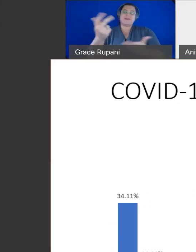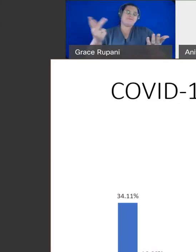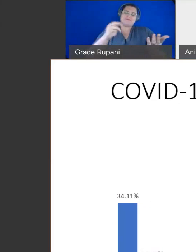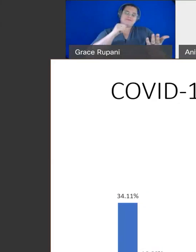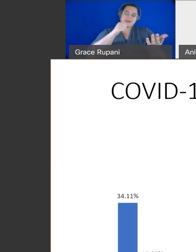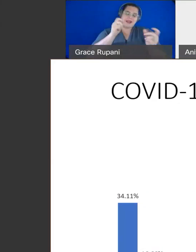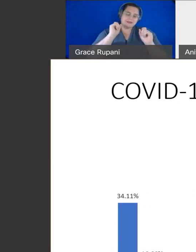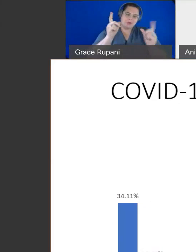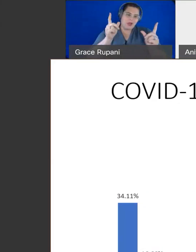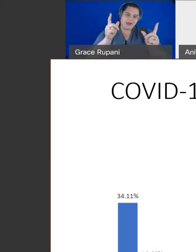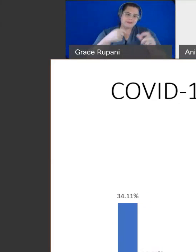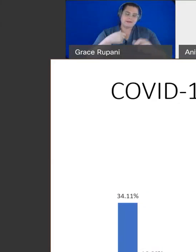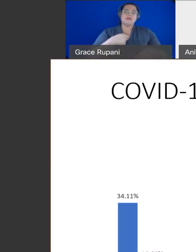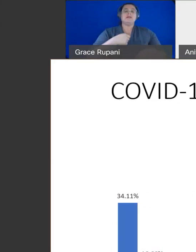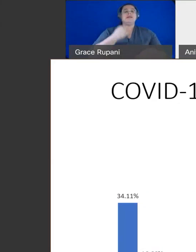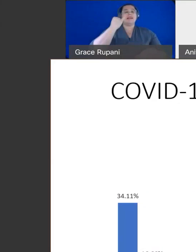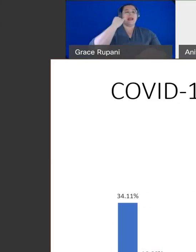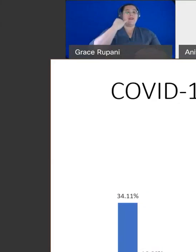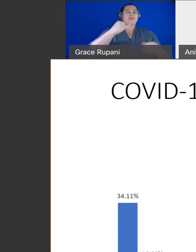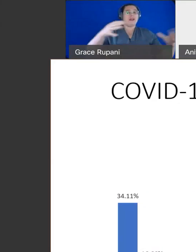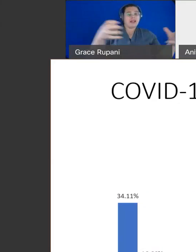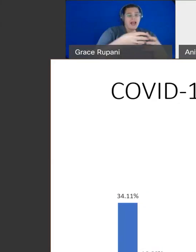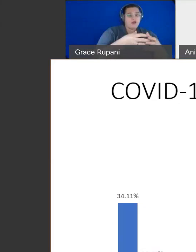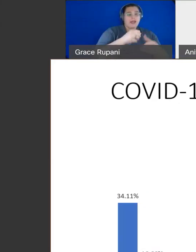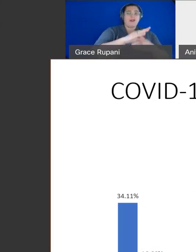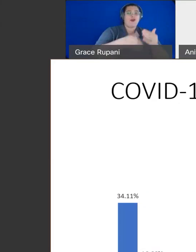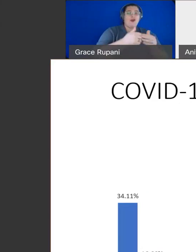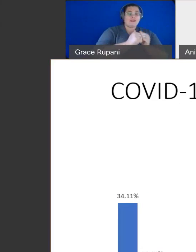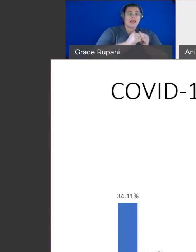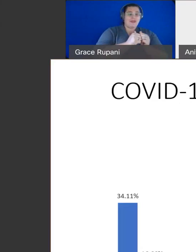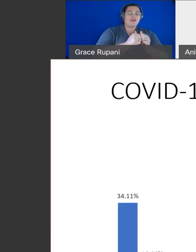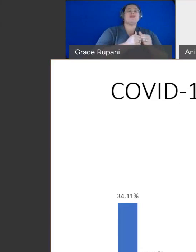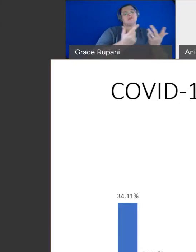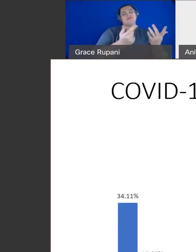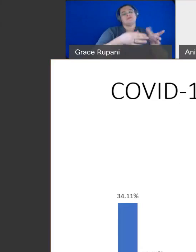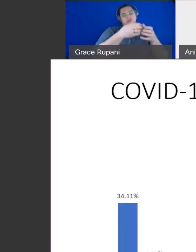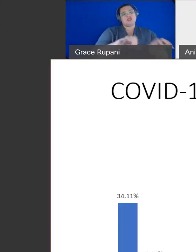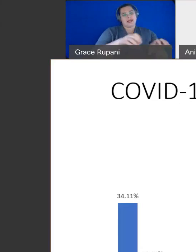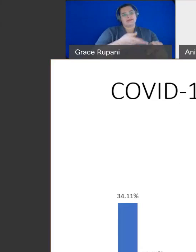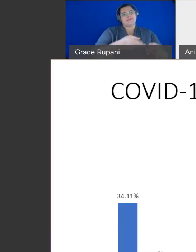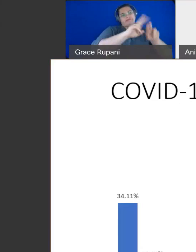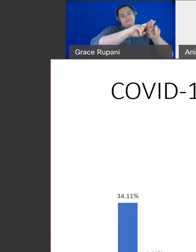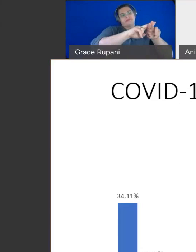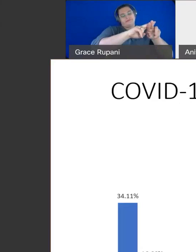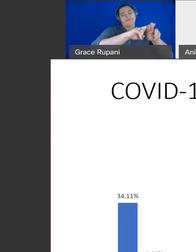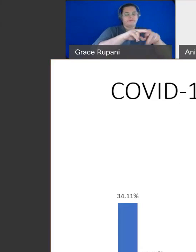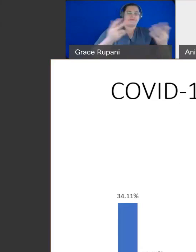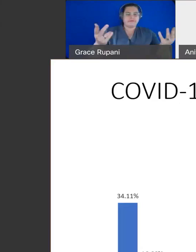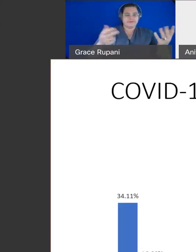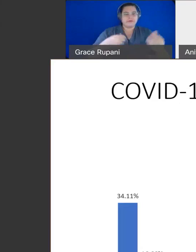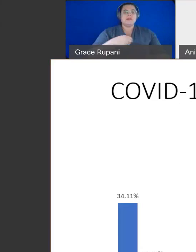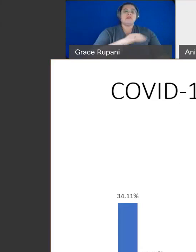our congregate settings, we're seeing a much higher rate of coronavirus, 34% in ICFs